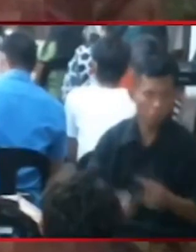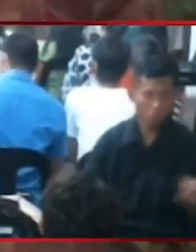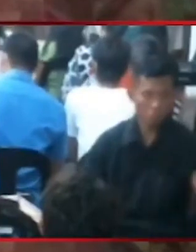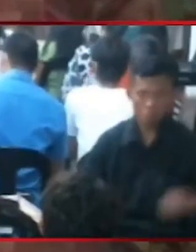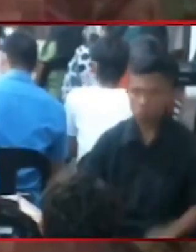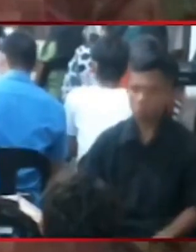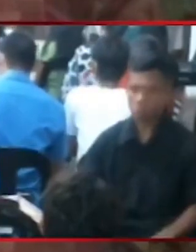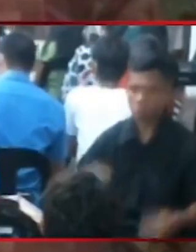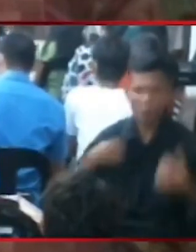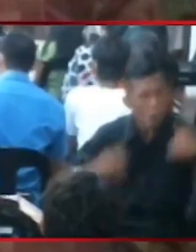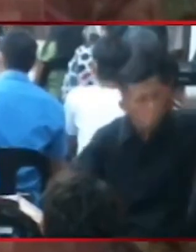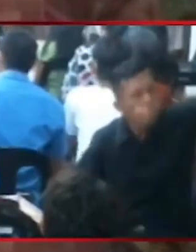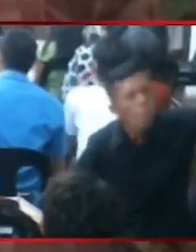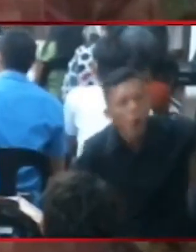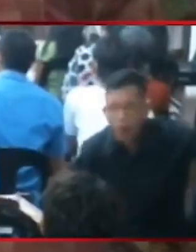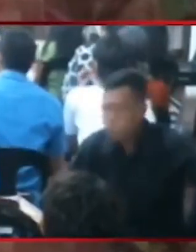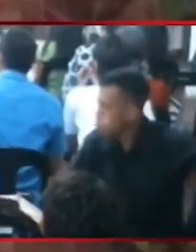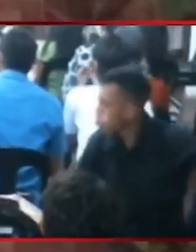may never get saved.